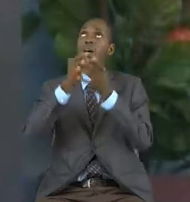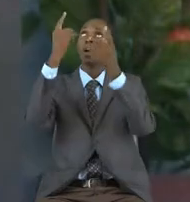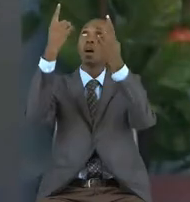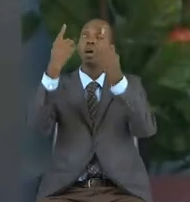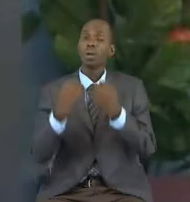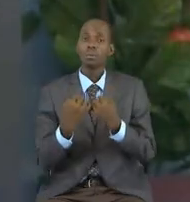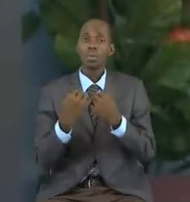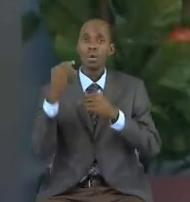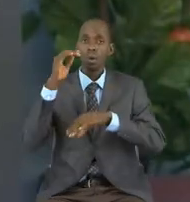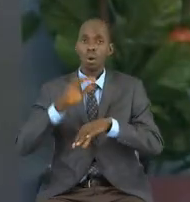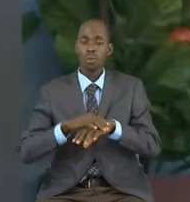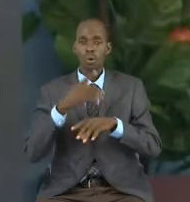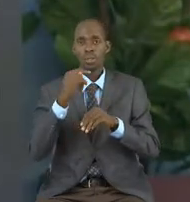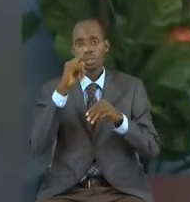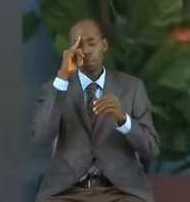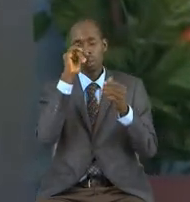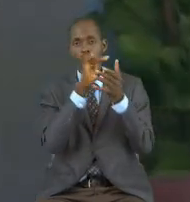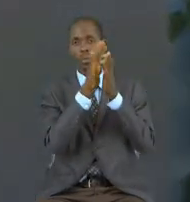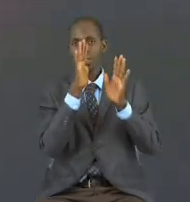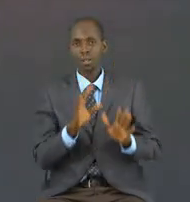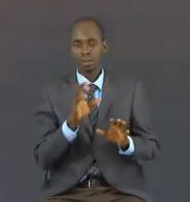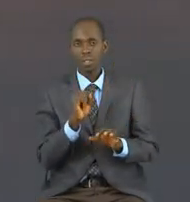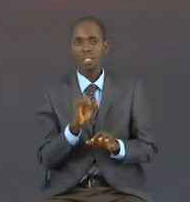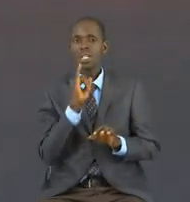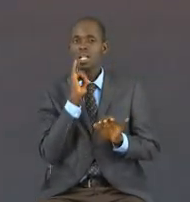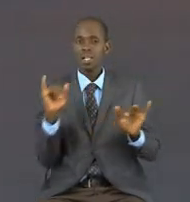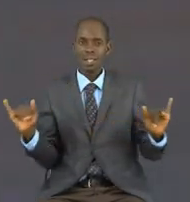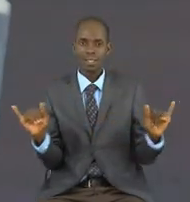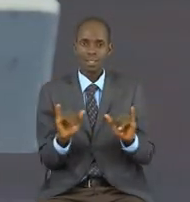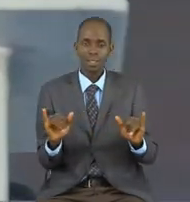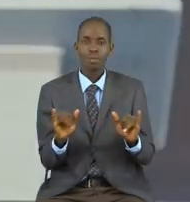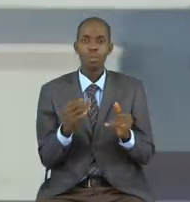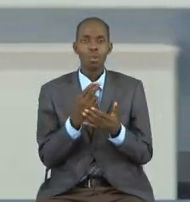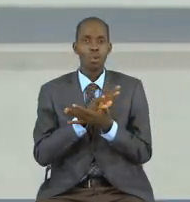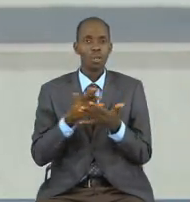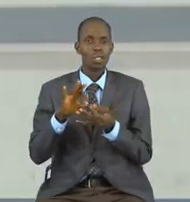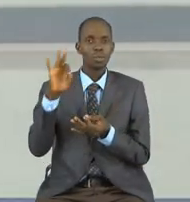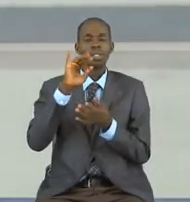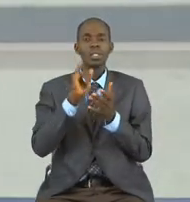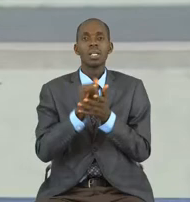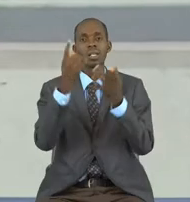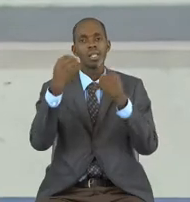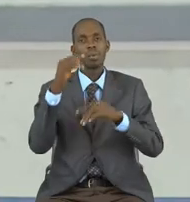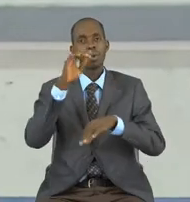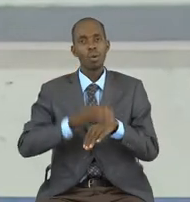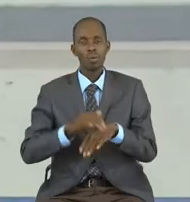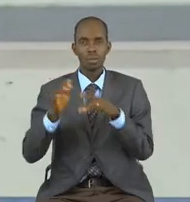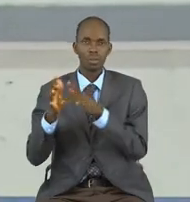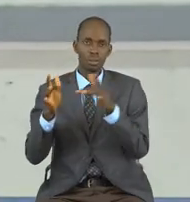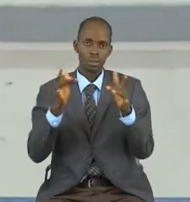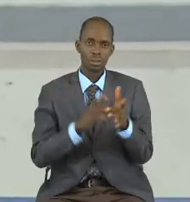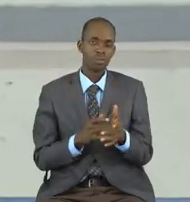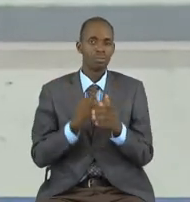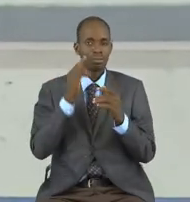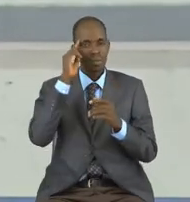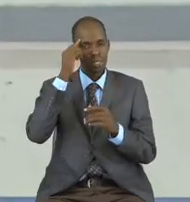upon the believer is the same Holy Ghost that came upon Jesus. Think about